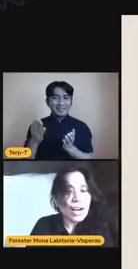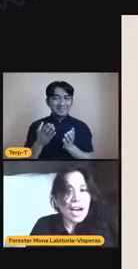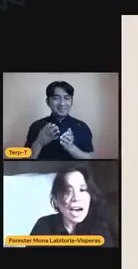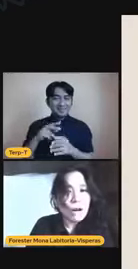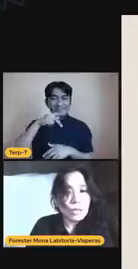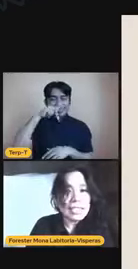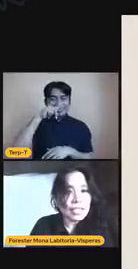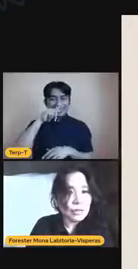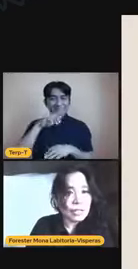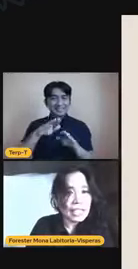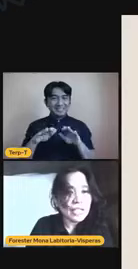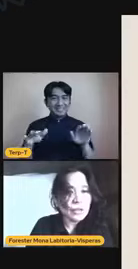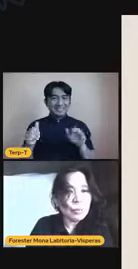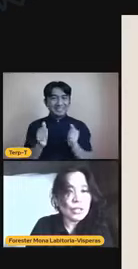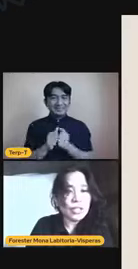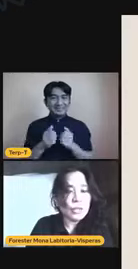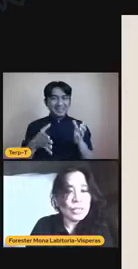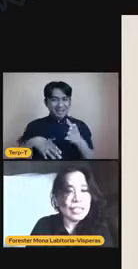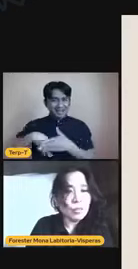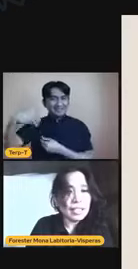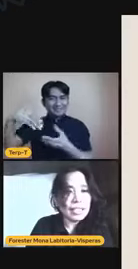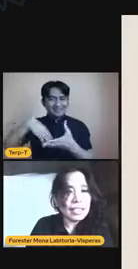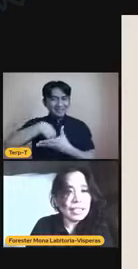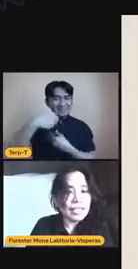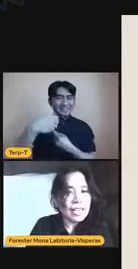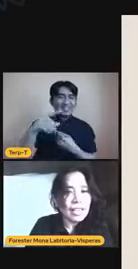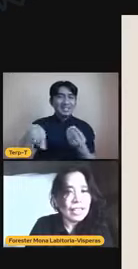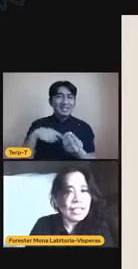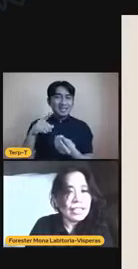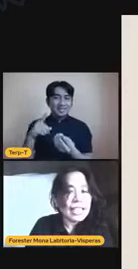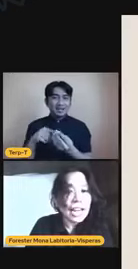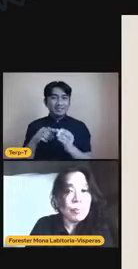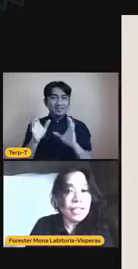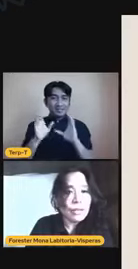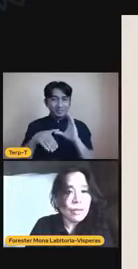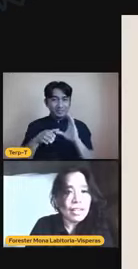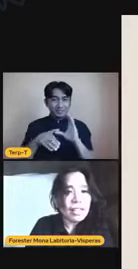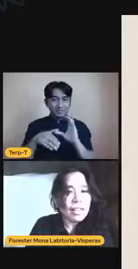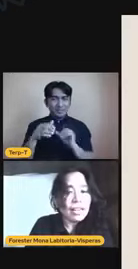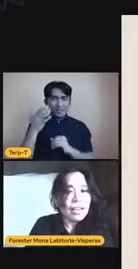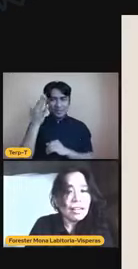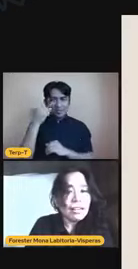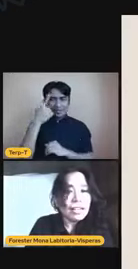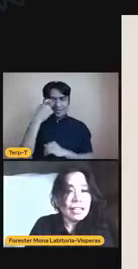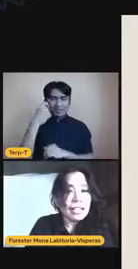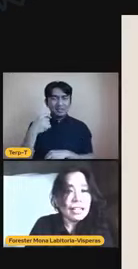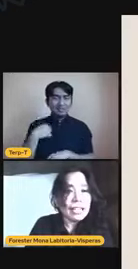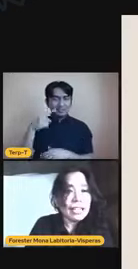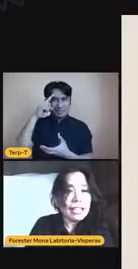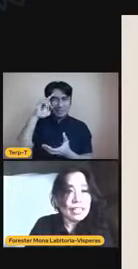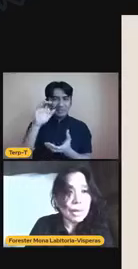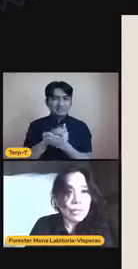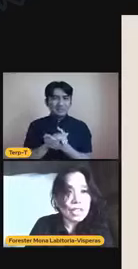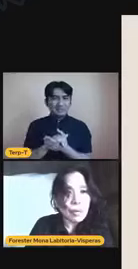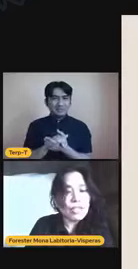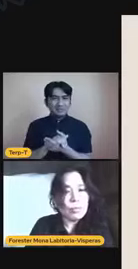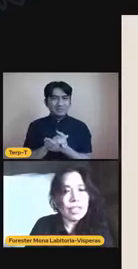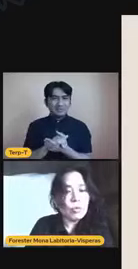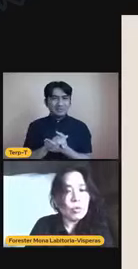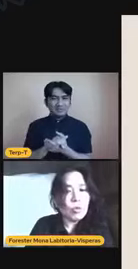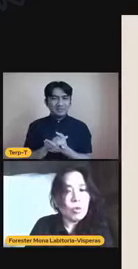of outreach activities for persons with disability because I believe that it is